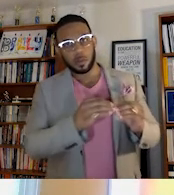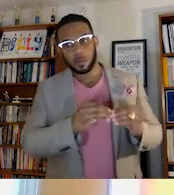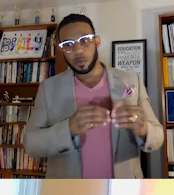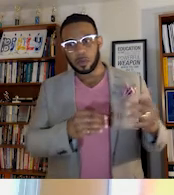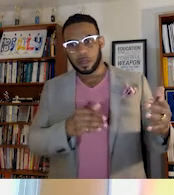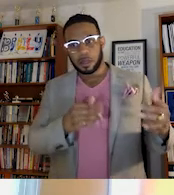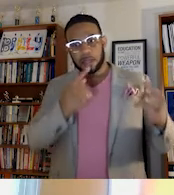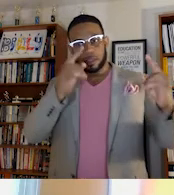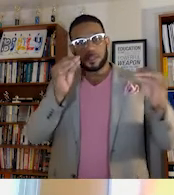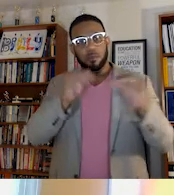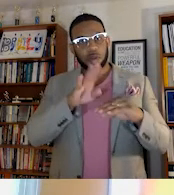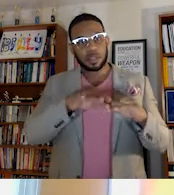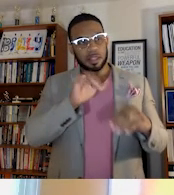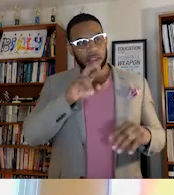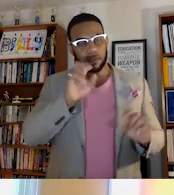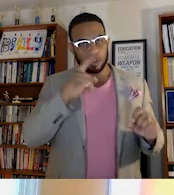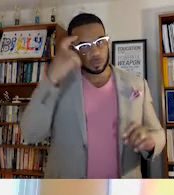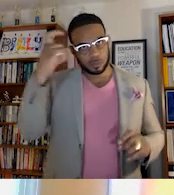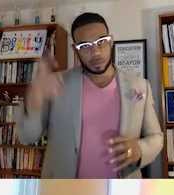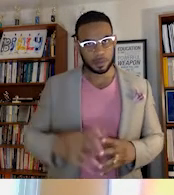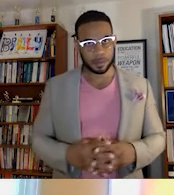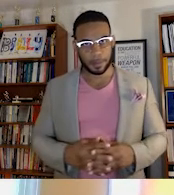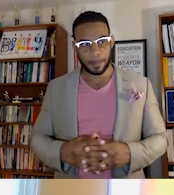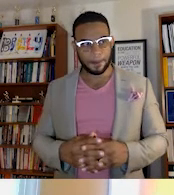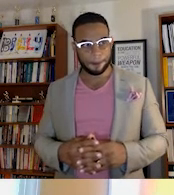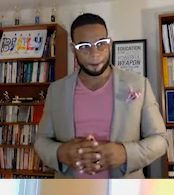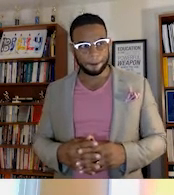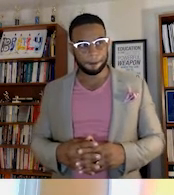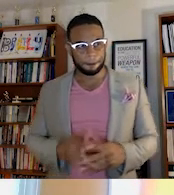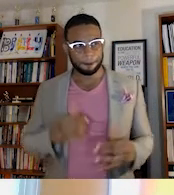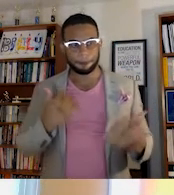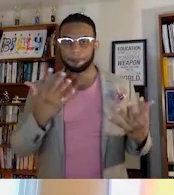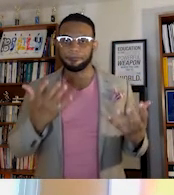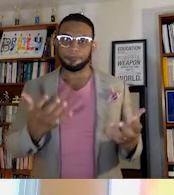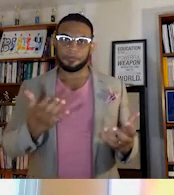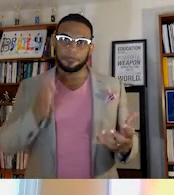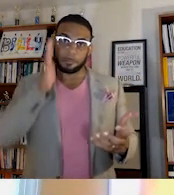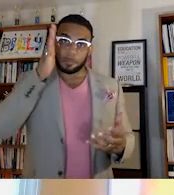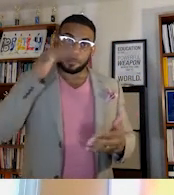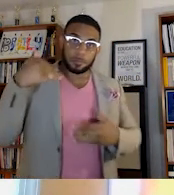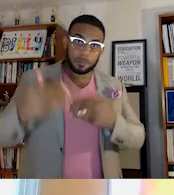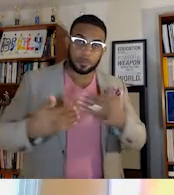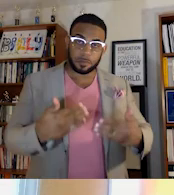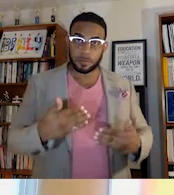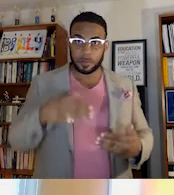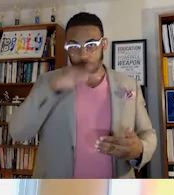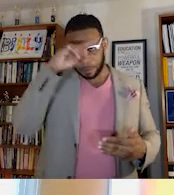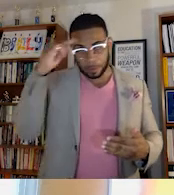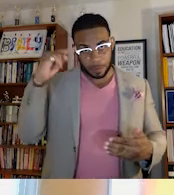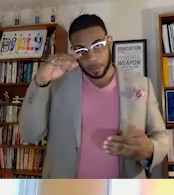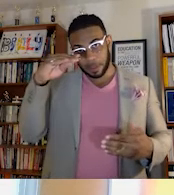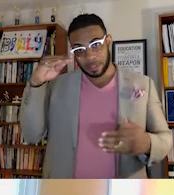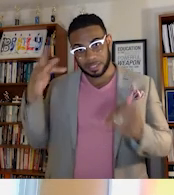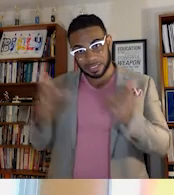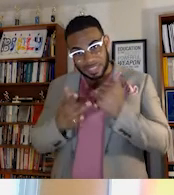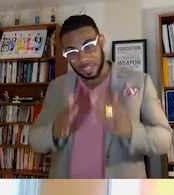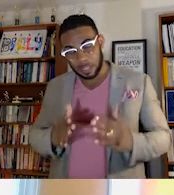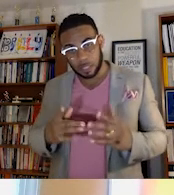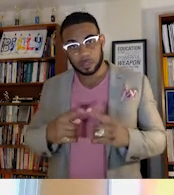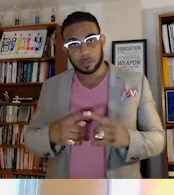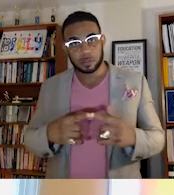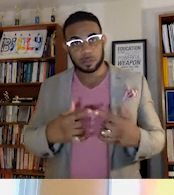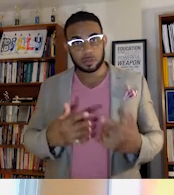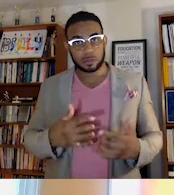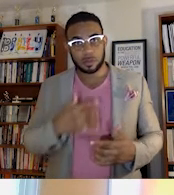and achieve more than they ever could dream. I want future generations of Black technologists to